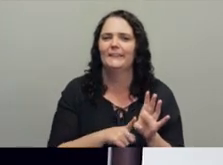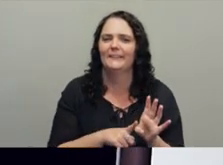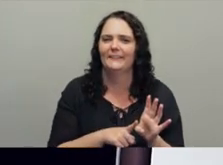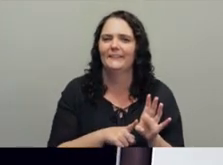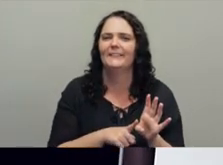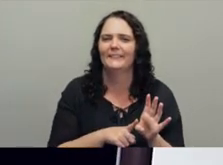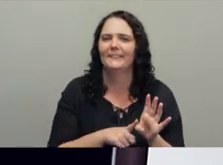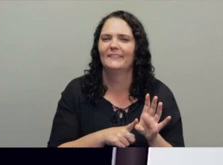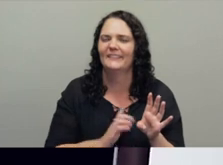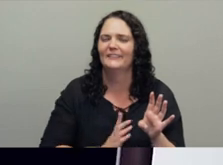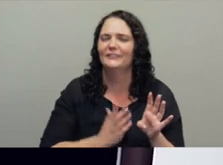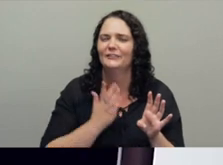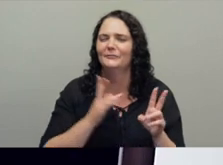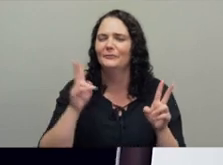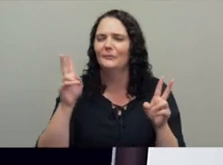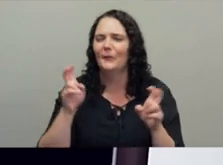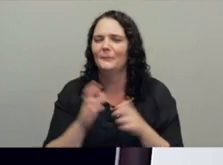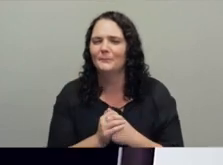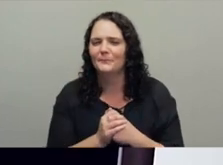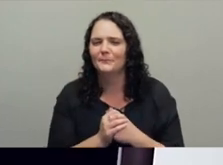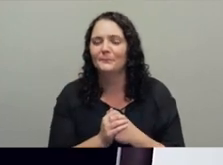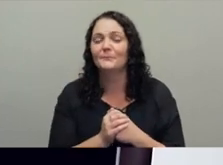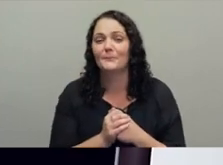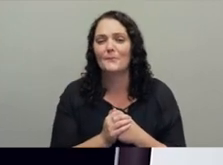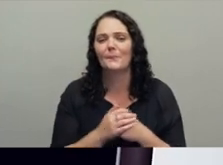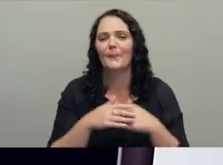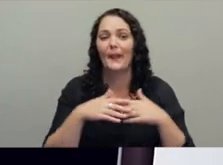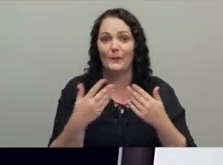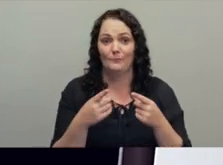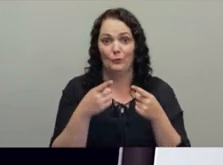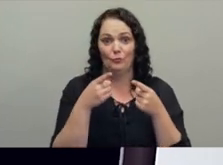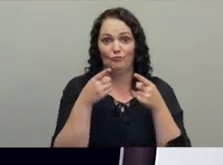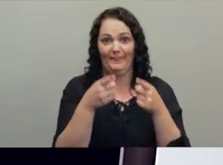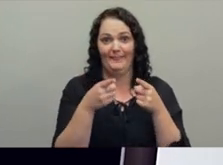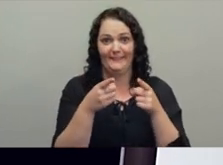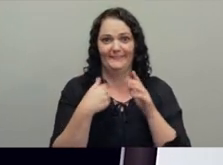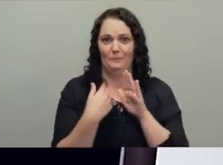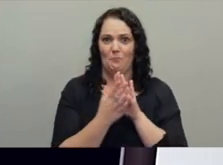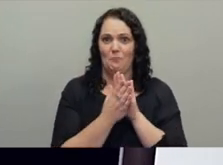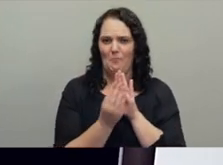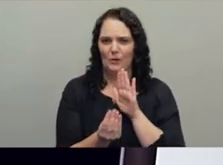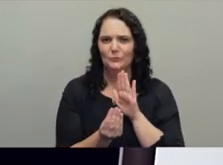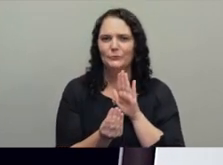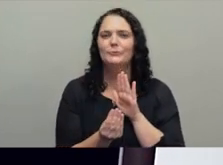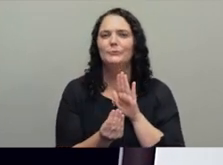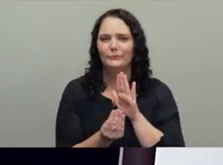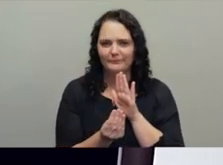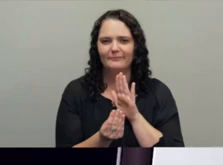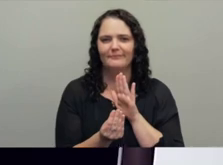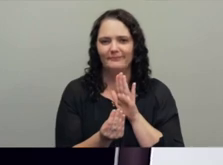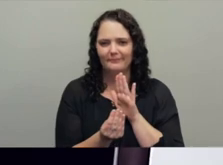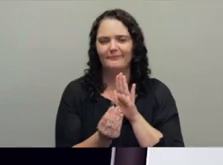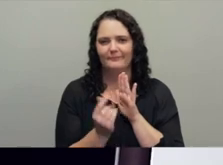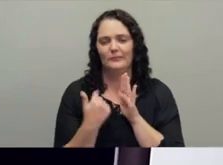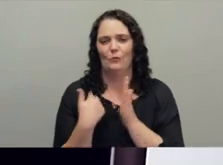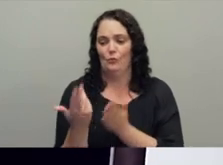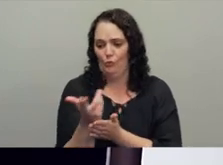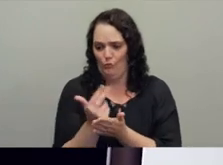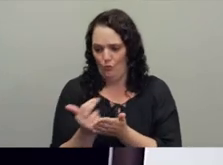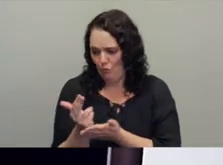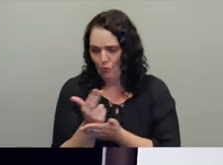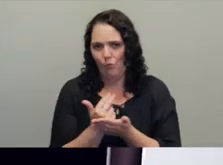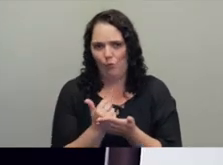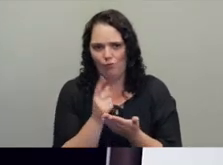is. So we're going to use this as our model, as our guide, and we're going to draw from this drawing. So set